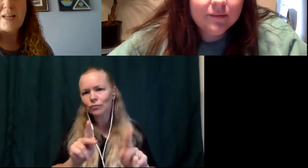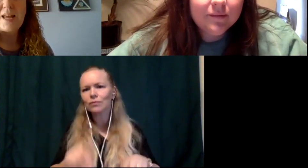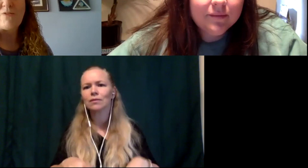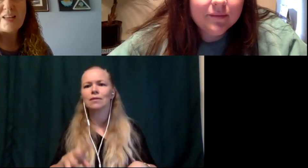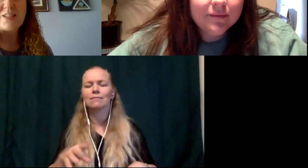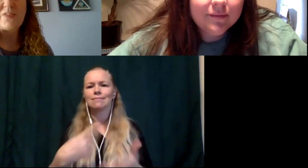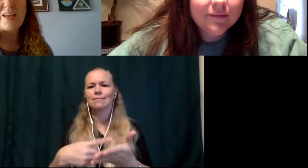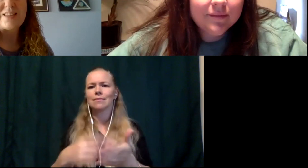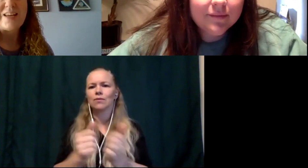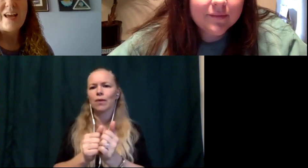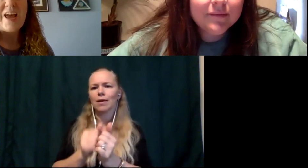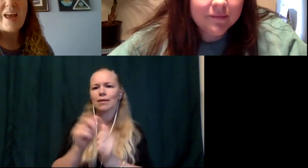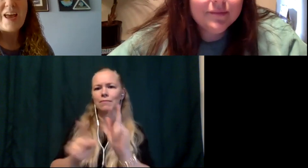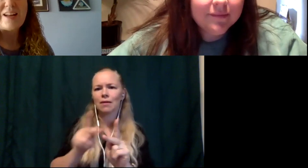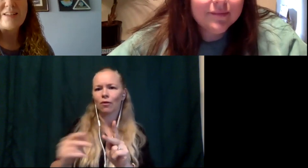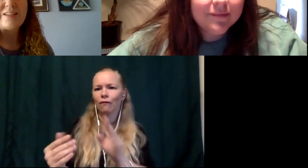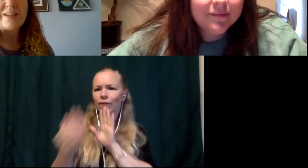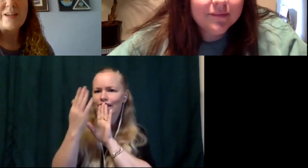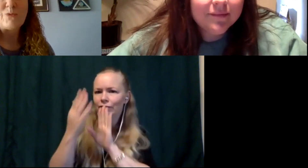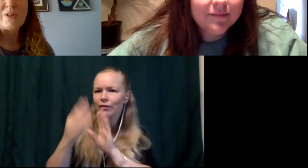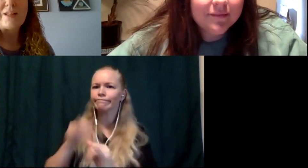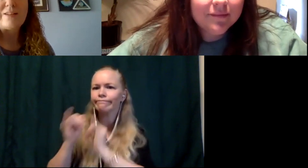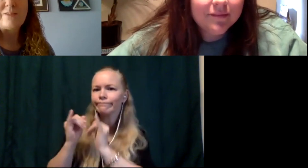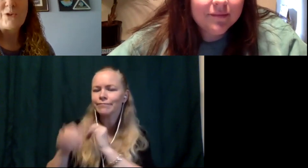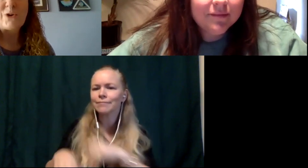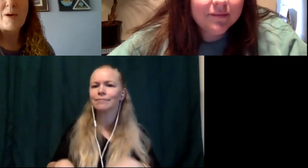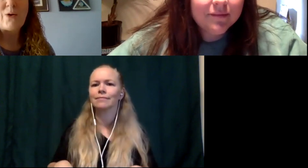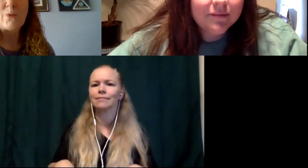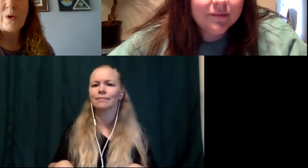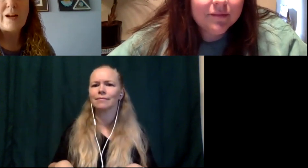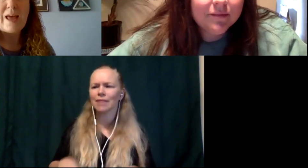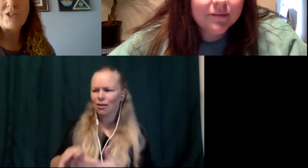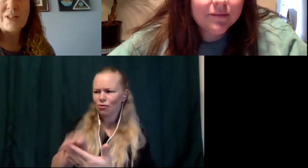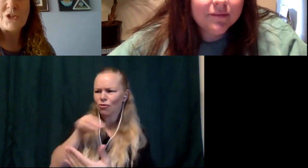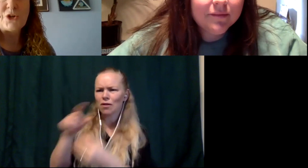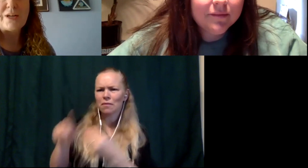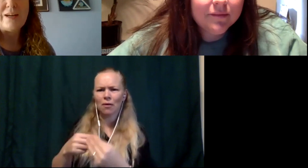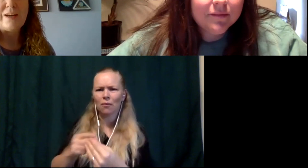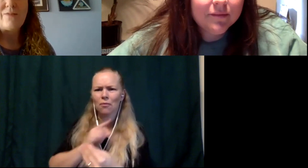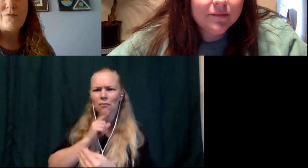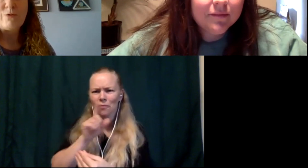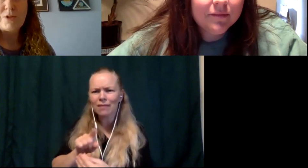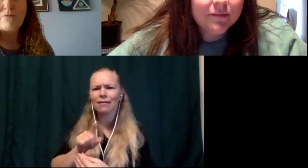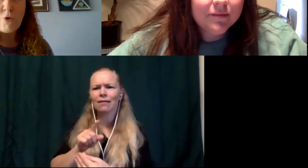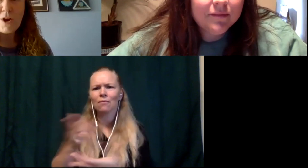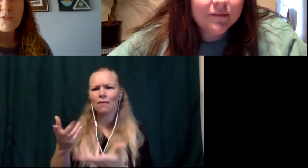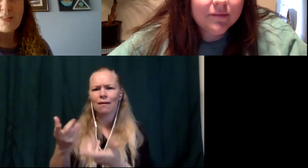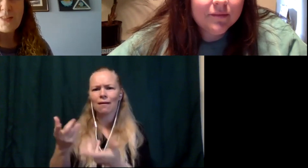know, firsthand, face to face, and really learn about what it actually took